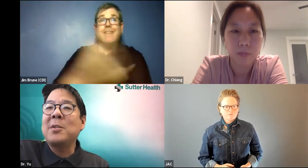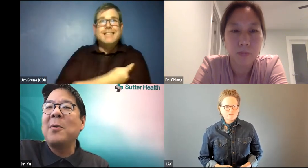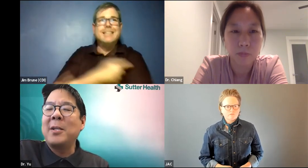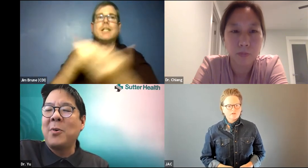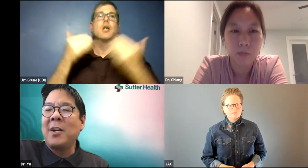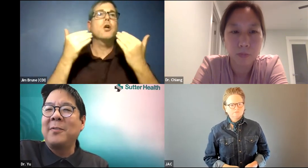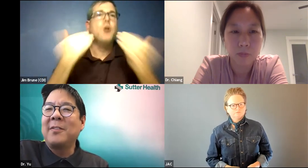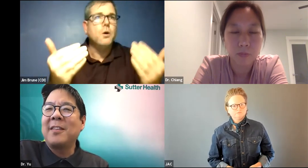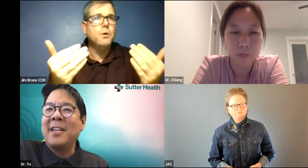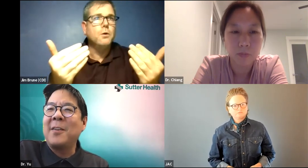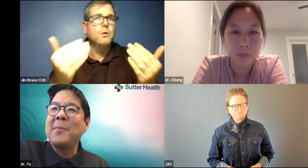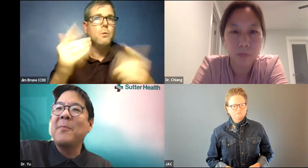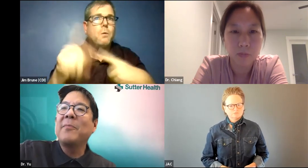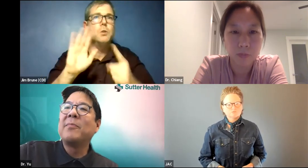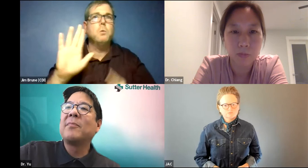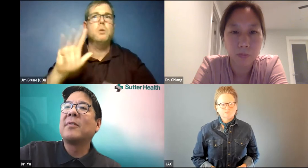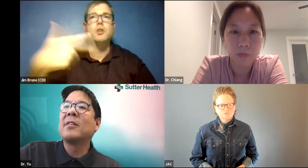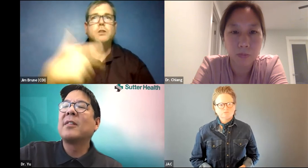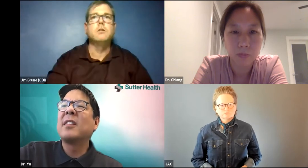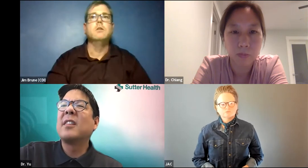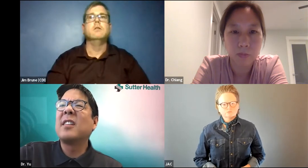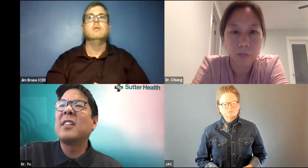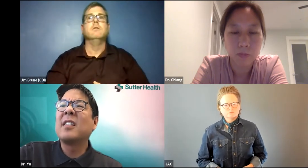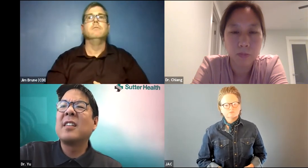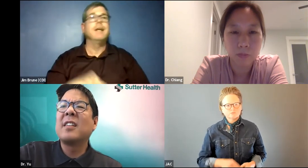to do so as well. Thank you.